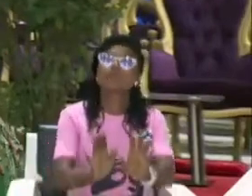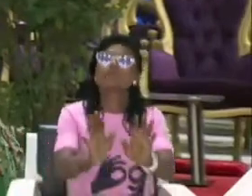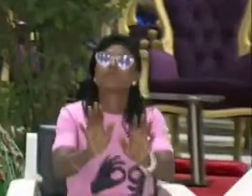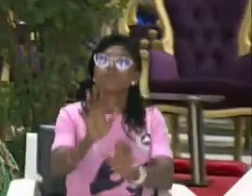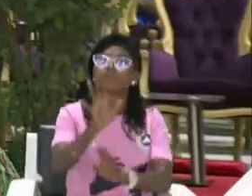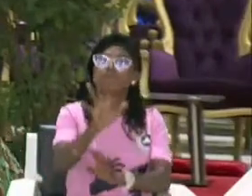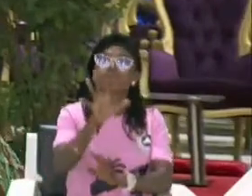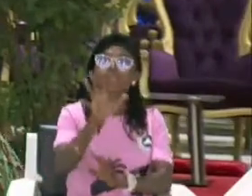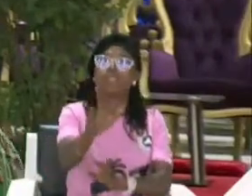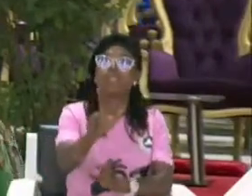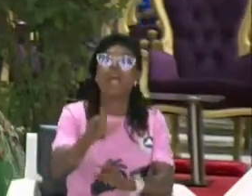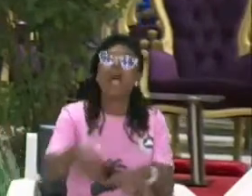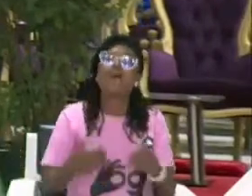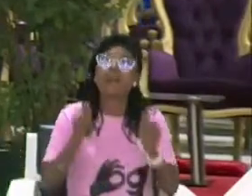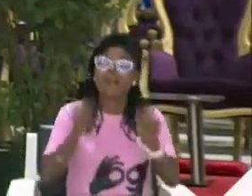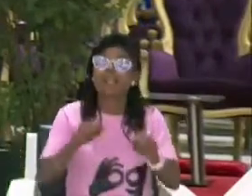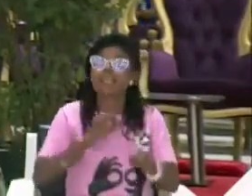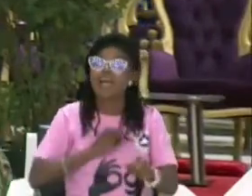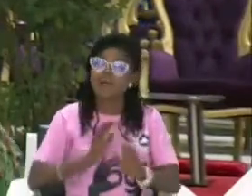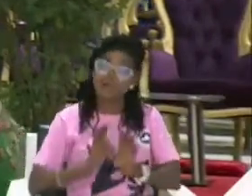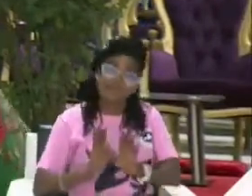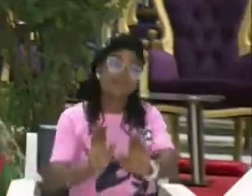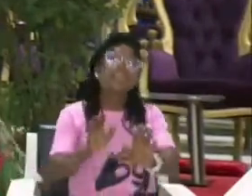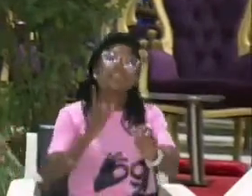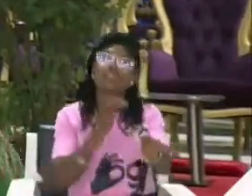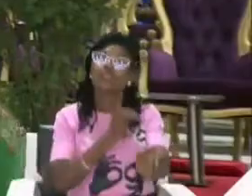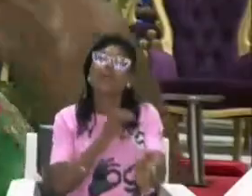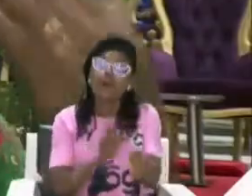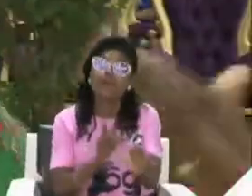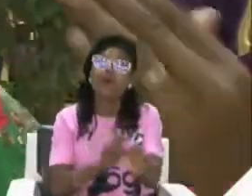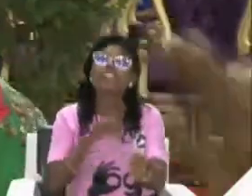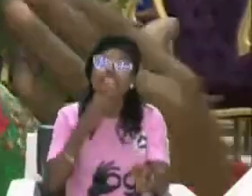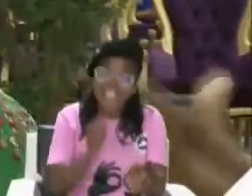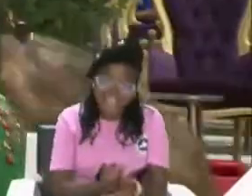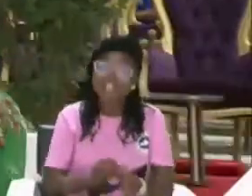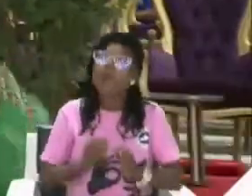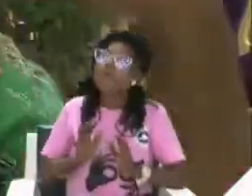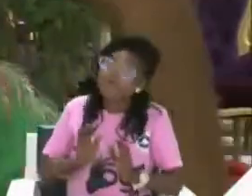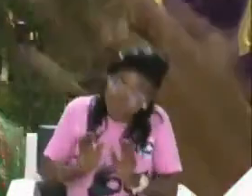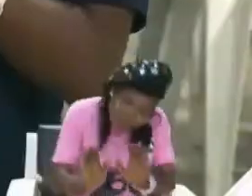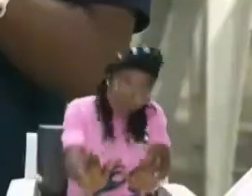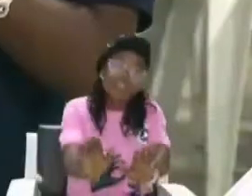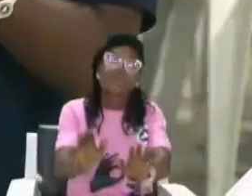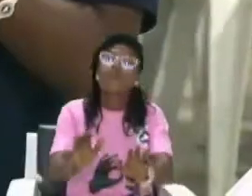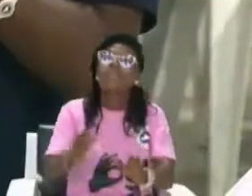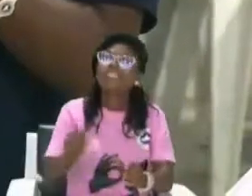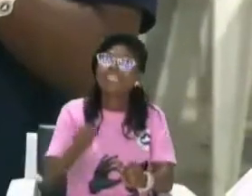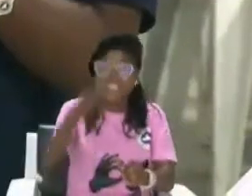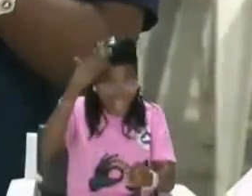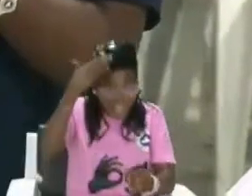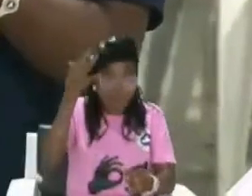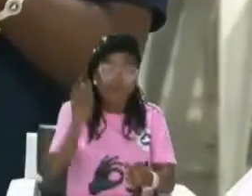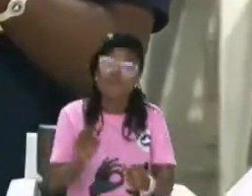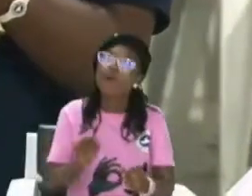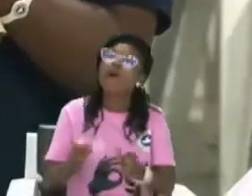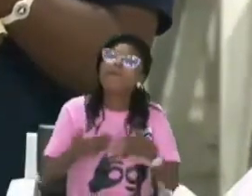I'm 53. How can I push? The doctor said, madam, the head of your baby is out.